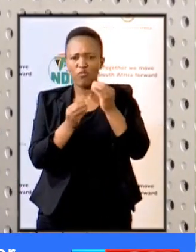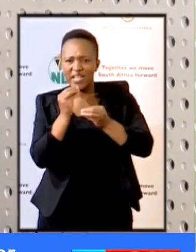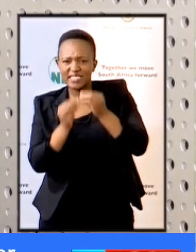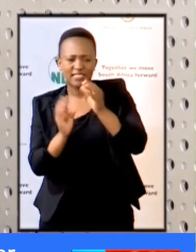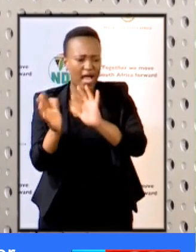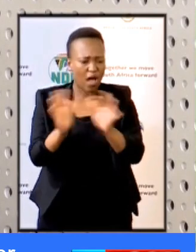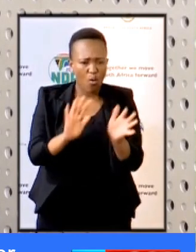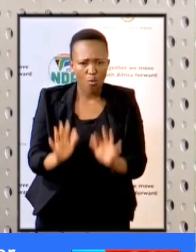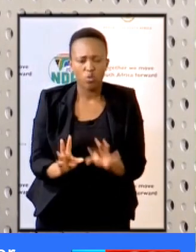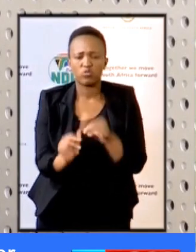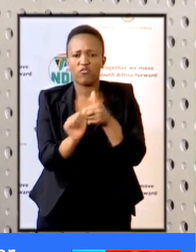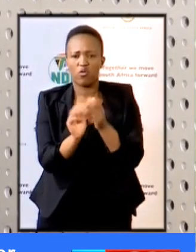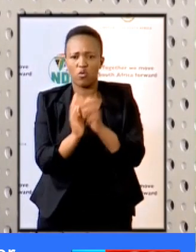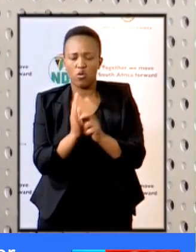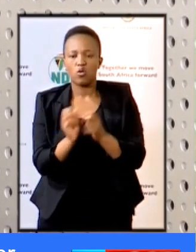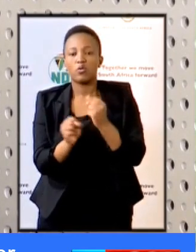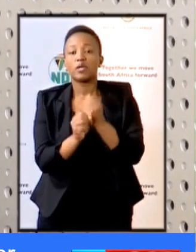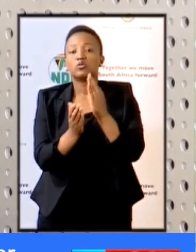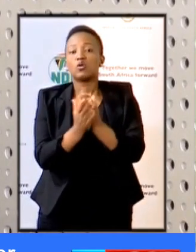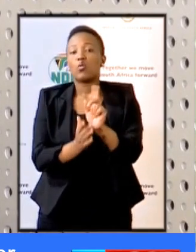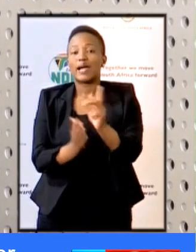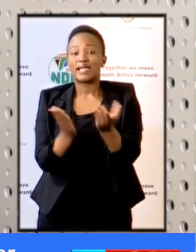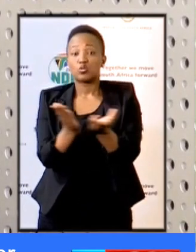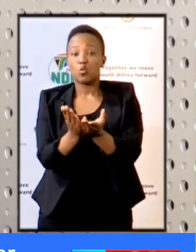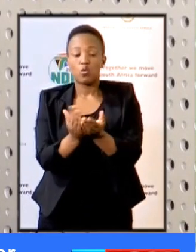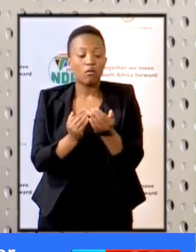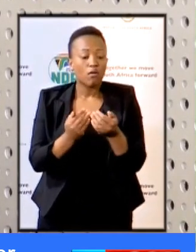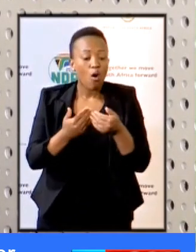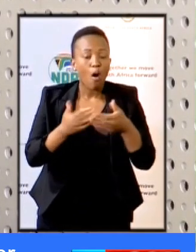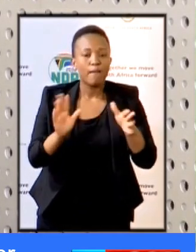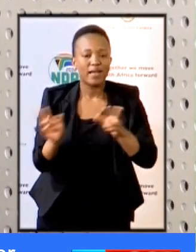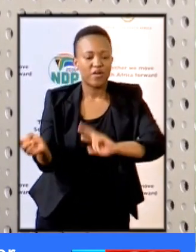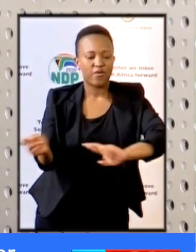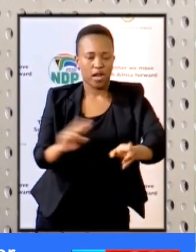ensure that our schools are ready for opening.